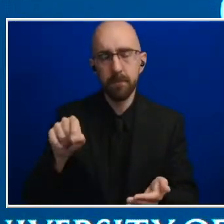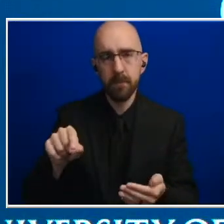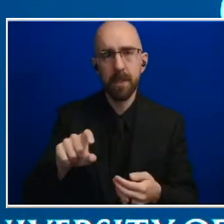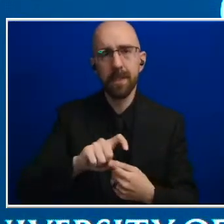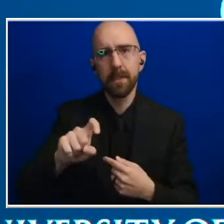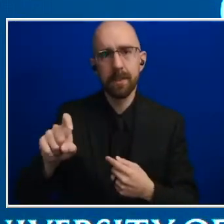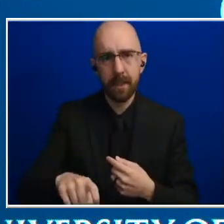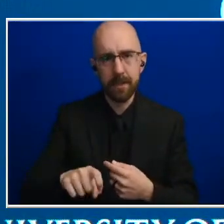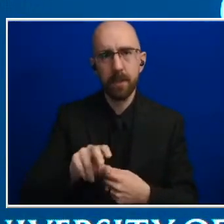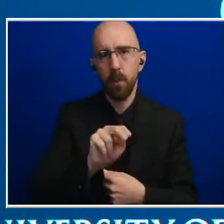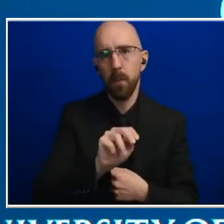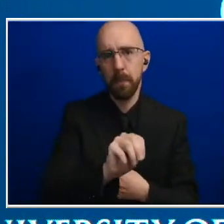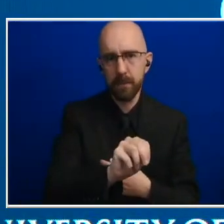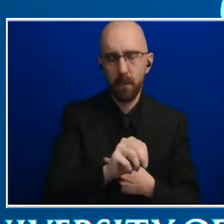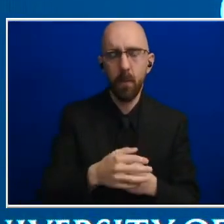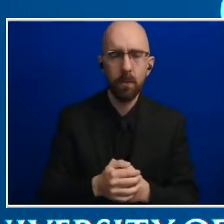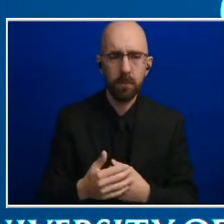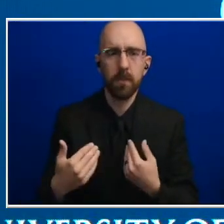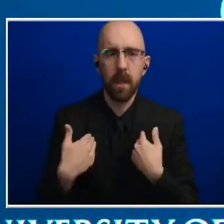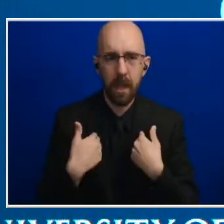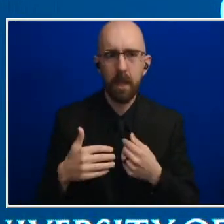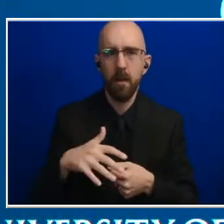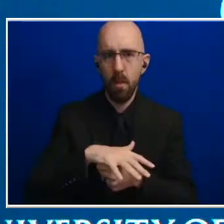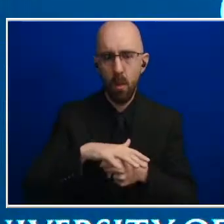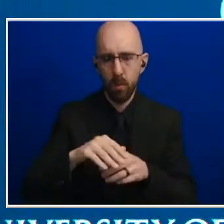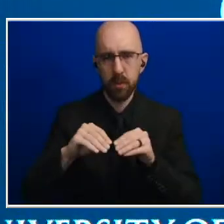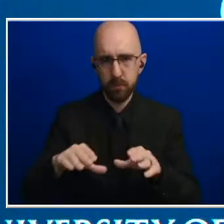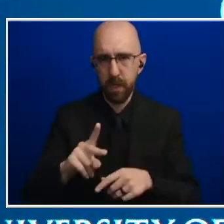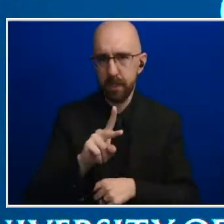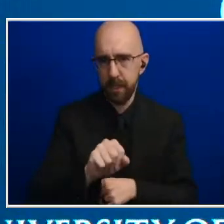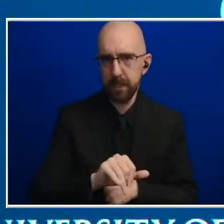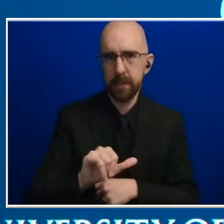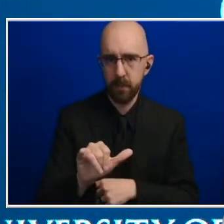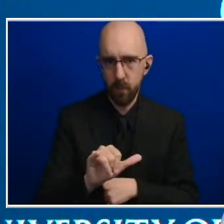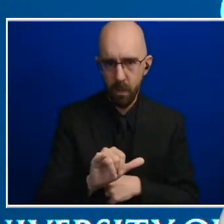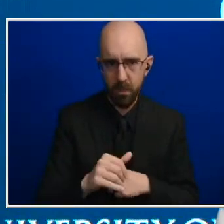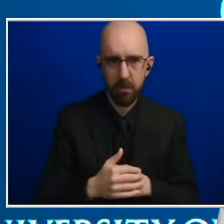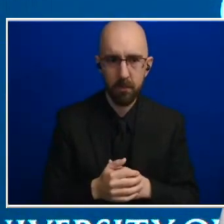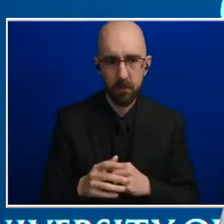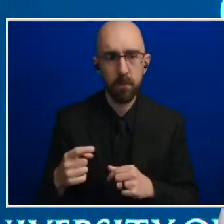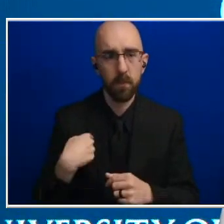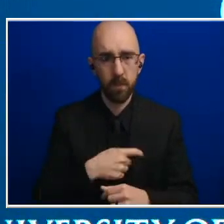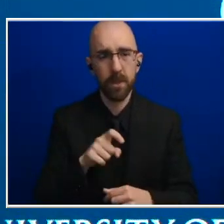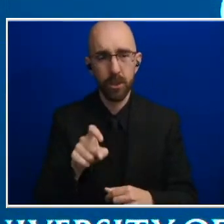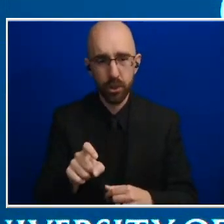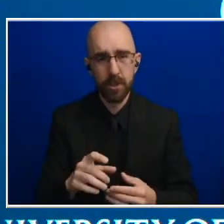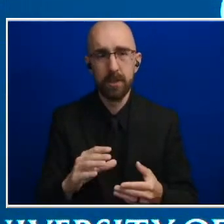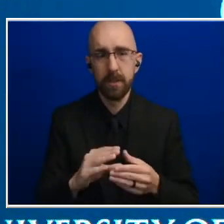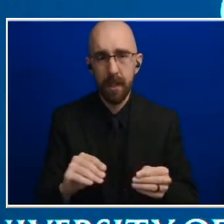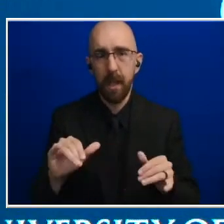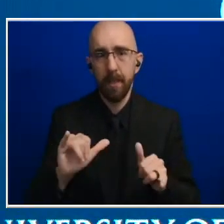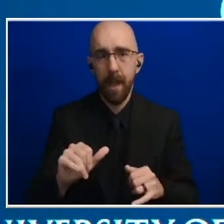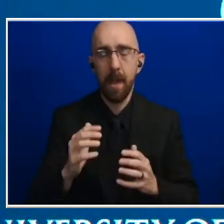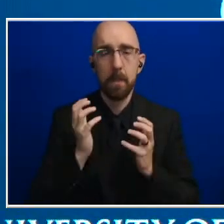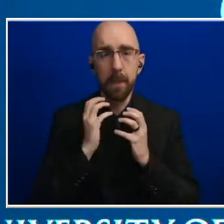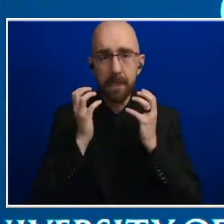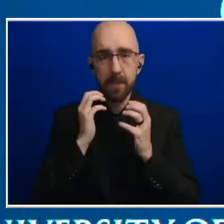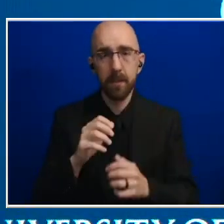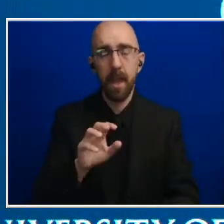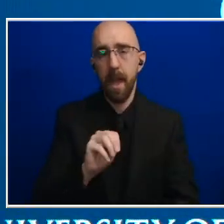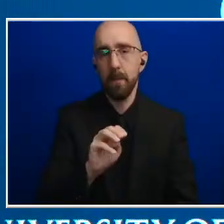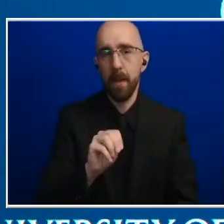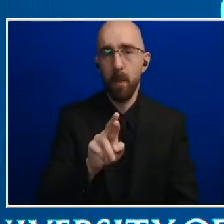Mexico. We've had local spread here in Kansas as well. But we should say that the measles, mumps, rubella vaccine